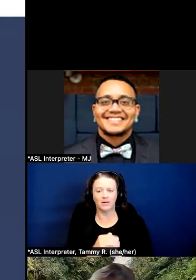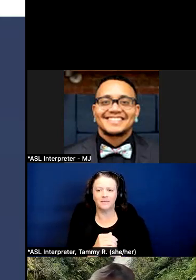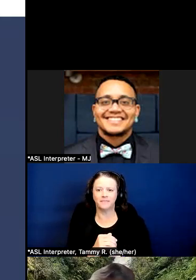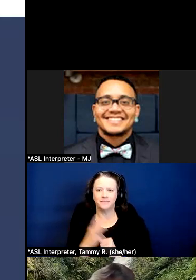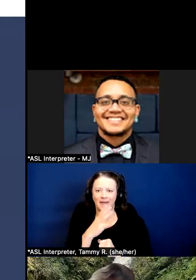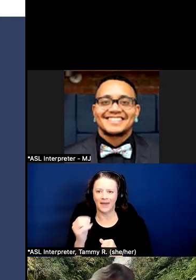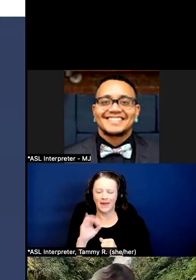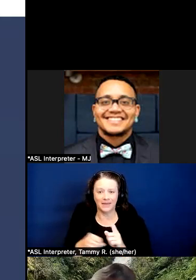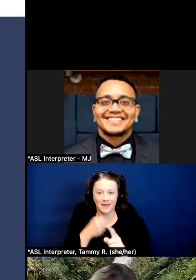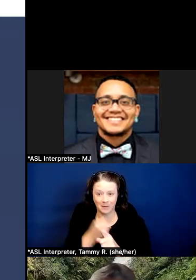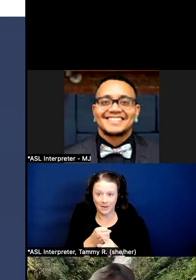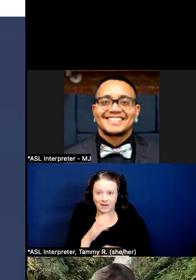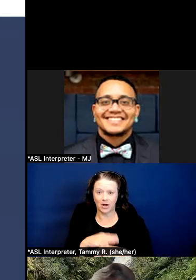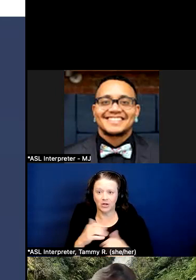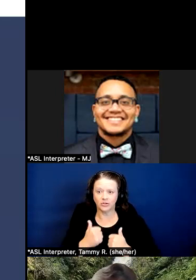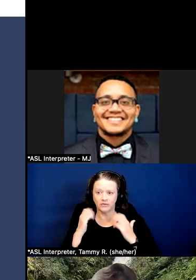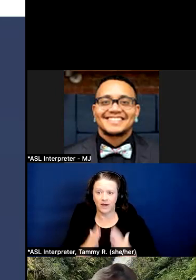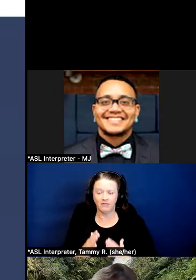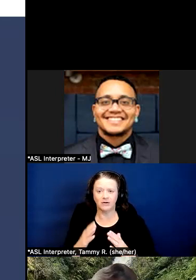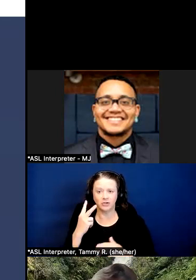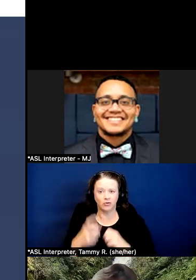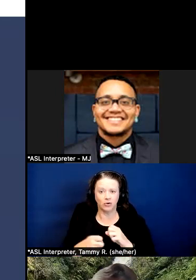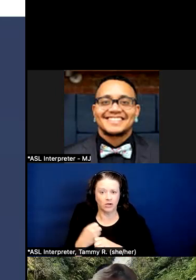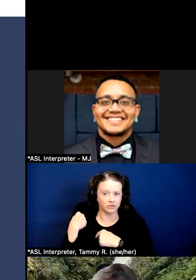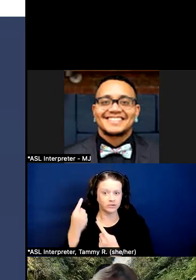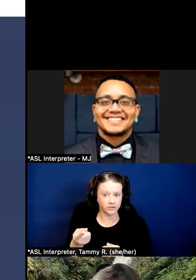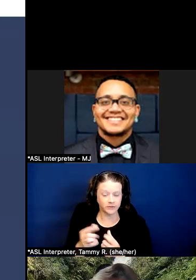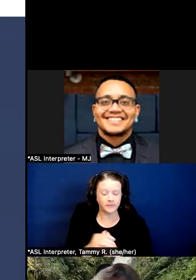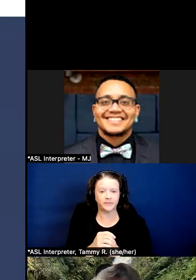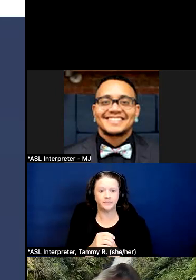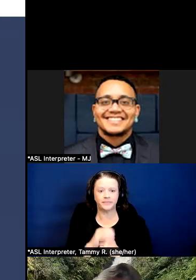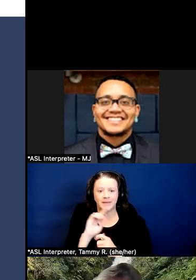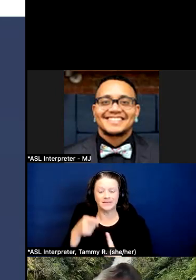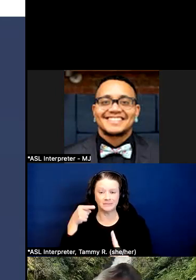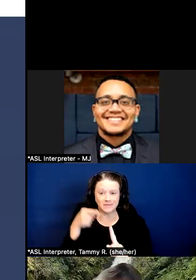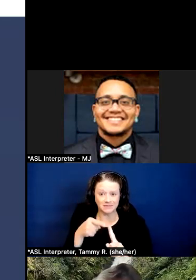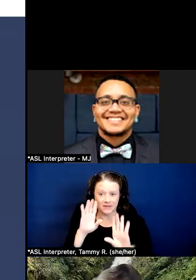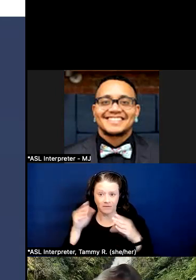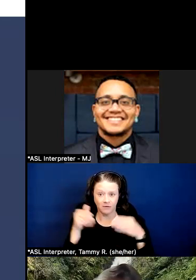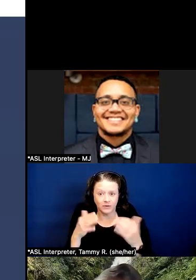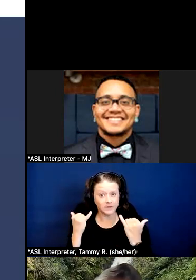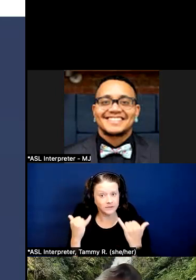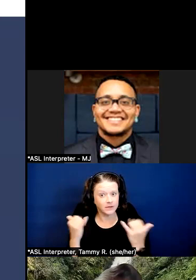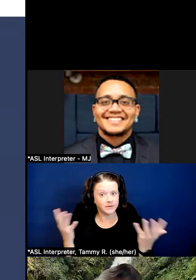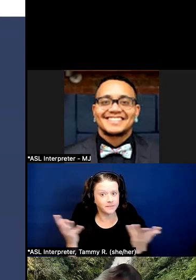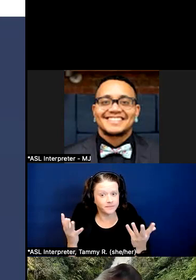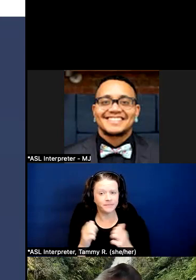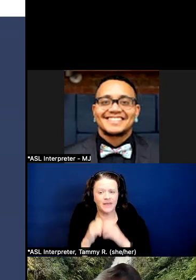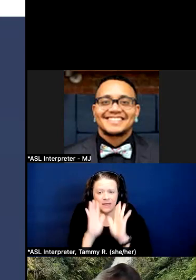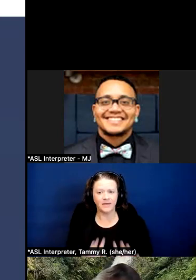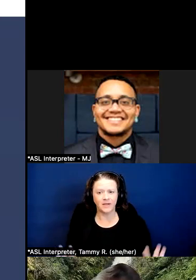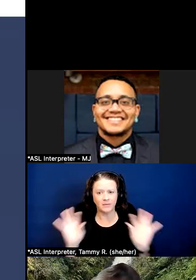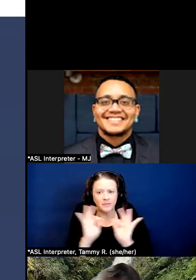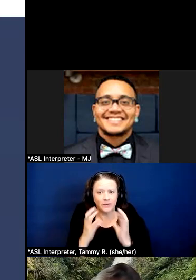its impact on survivors over 2 years, especially focusing today on the importance